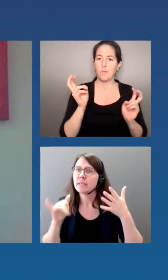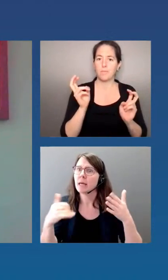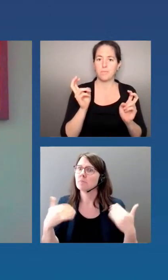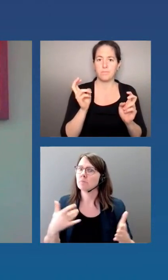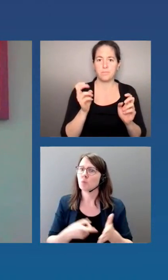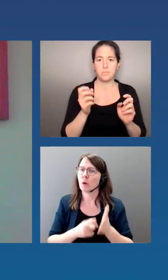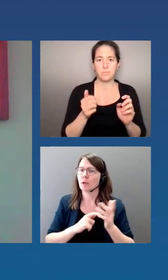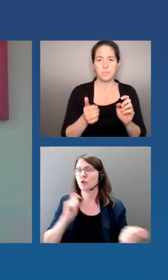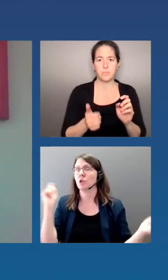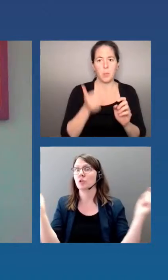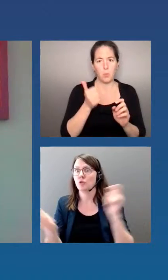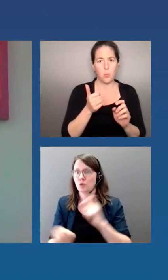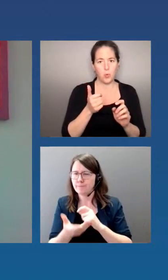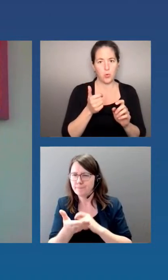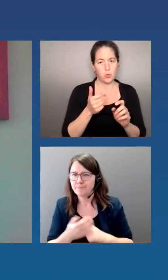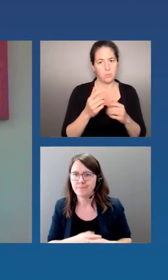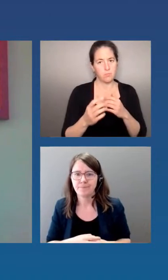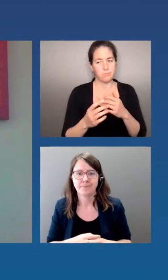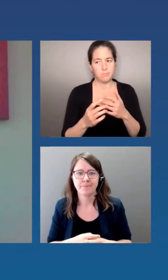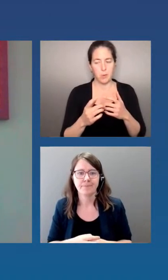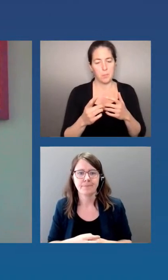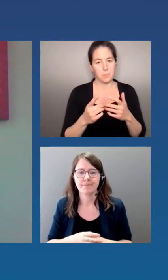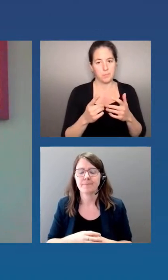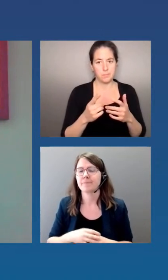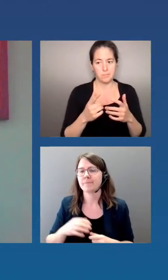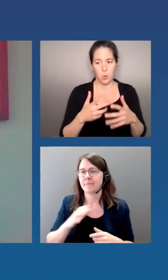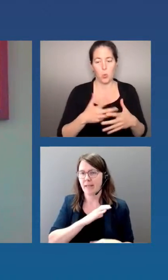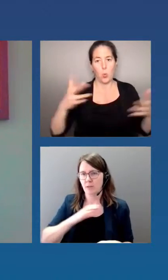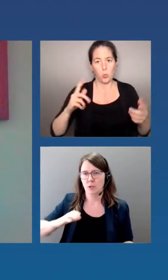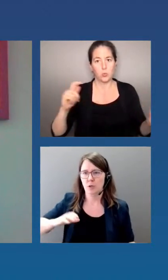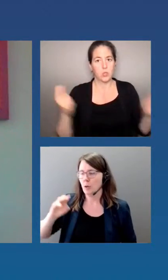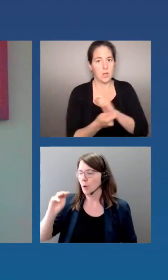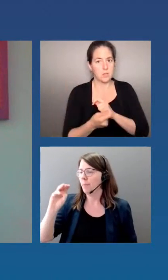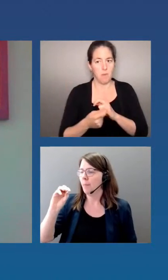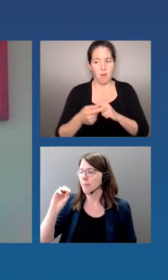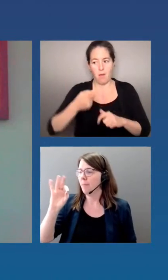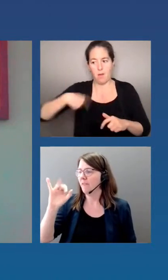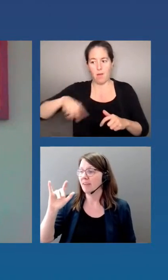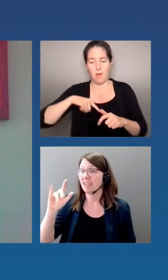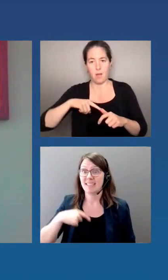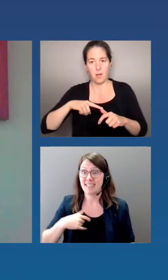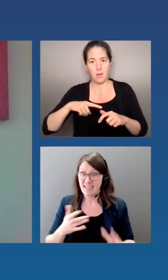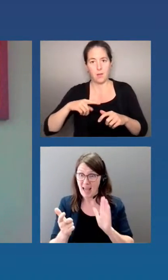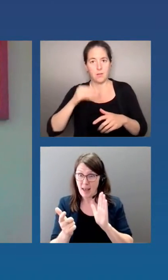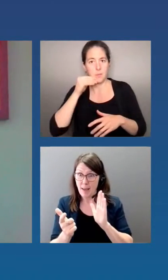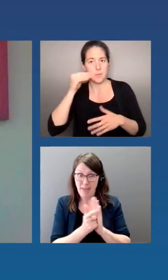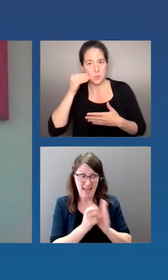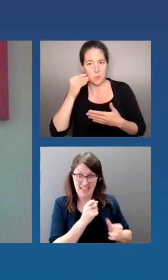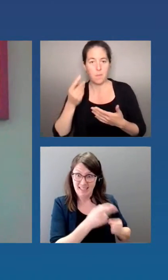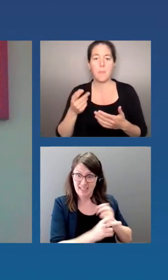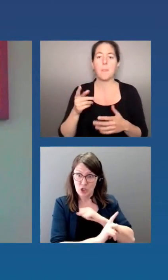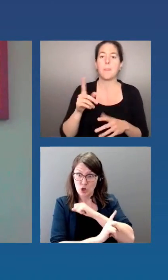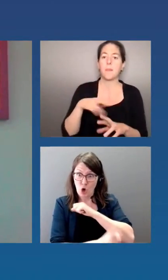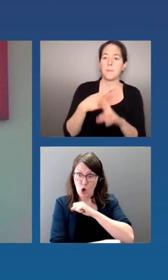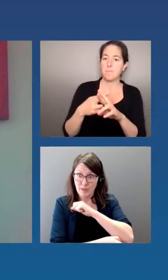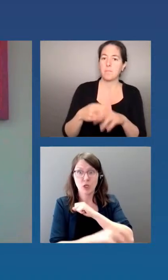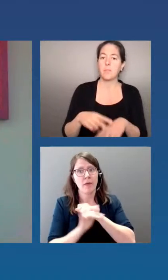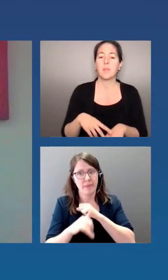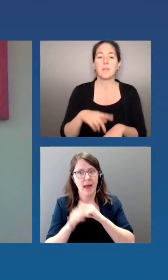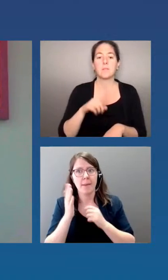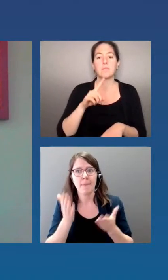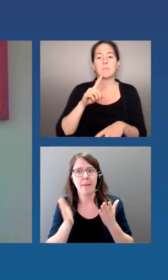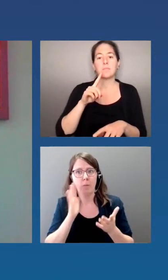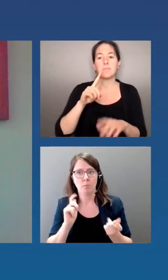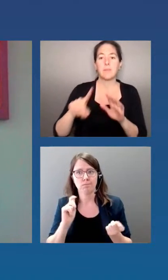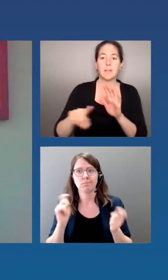top, banning materials that go in the garbage would be one. That's going to be a significant shift for anyone who has to deal with that, because then